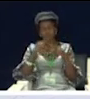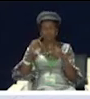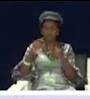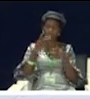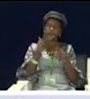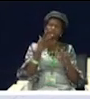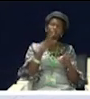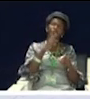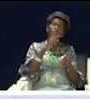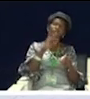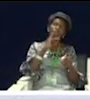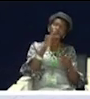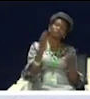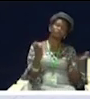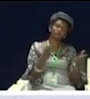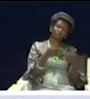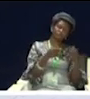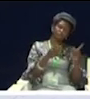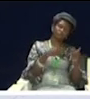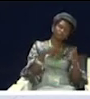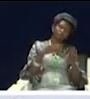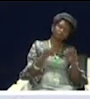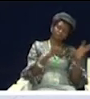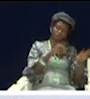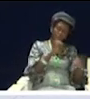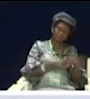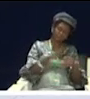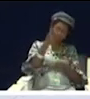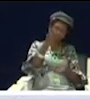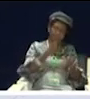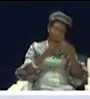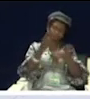come. Let my set time come today.